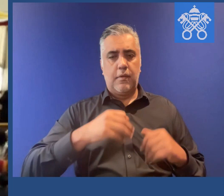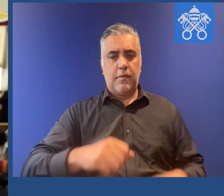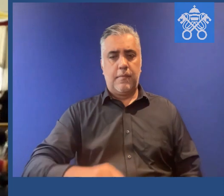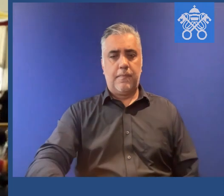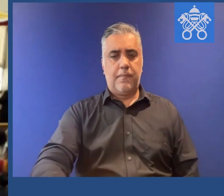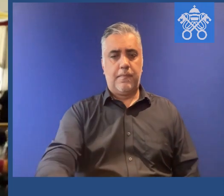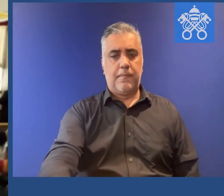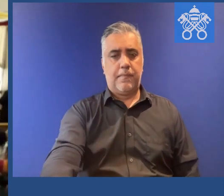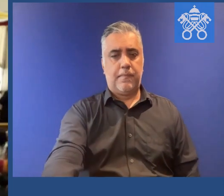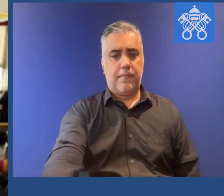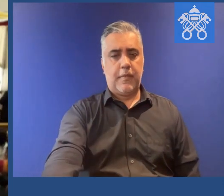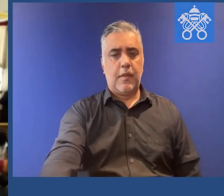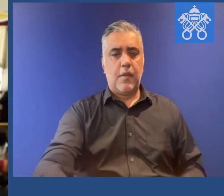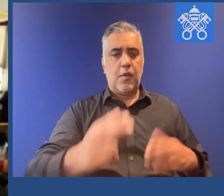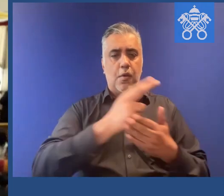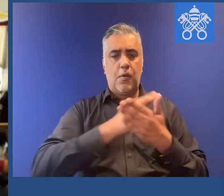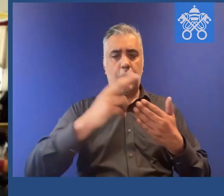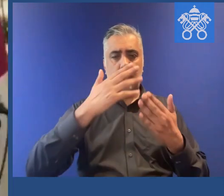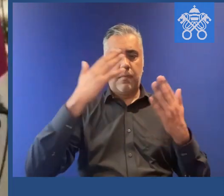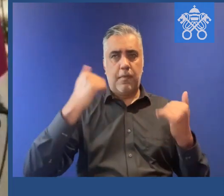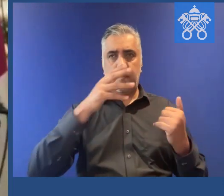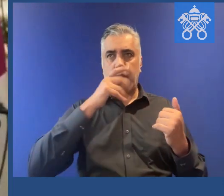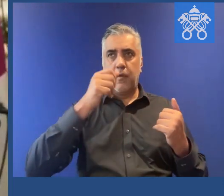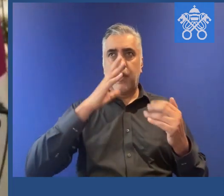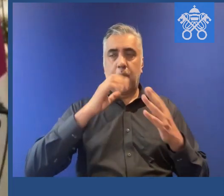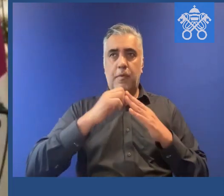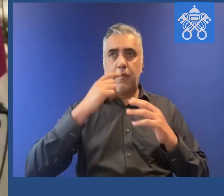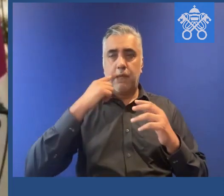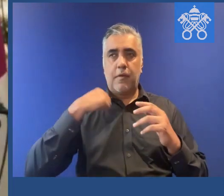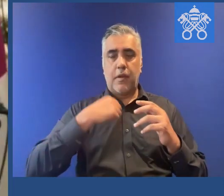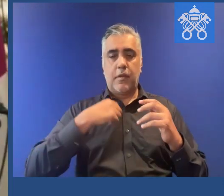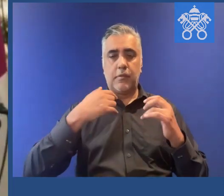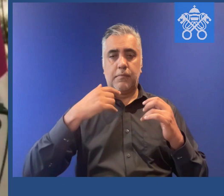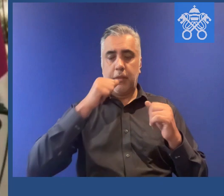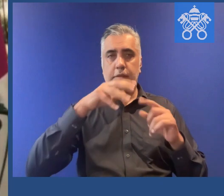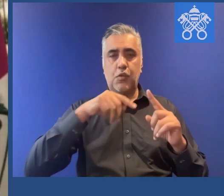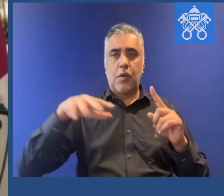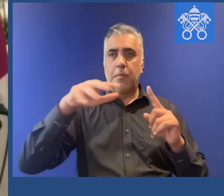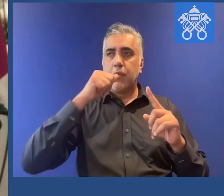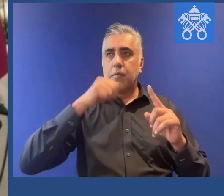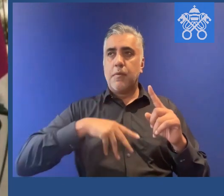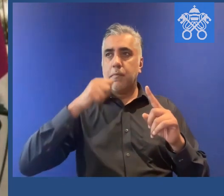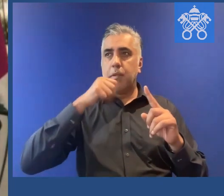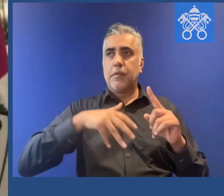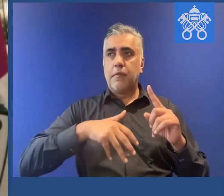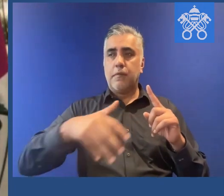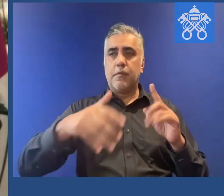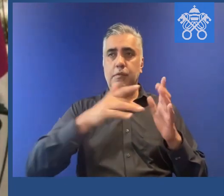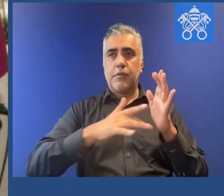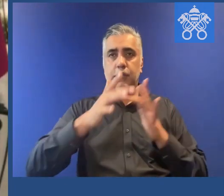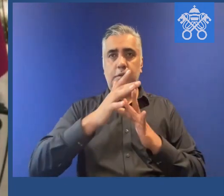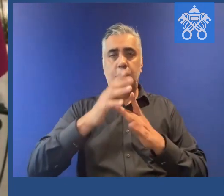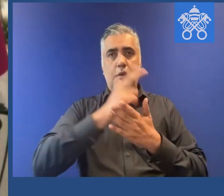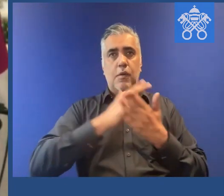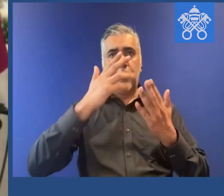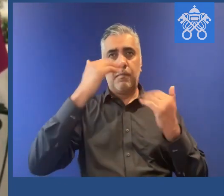secundum. Verbum tuum. Ave Maria, gratia plena, Dominus tecum, benedicta tui mulieribus, et benedictus fructus ventris tui,